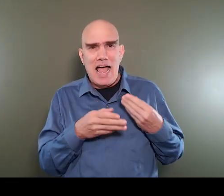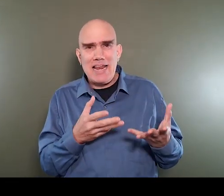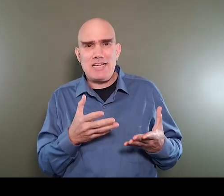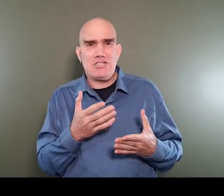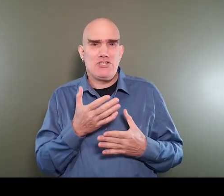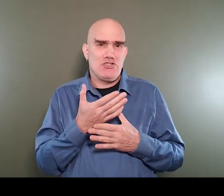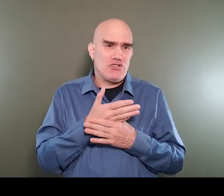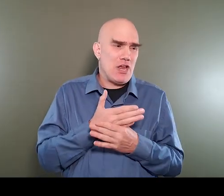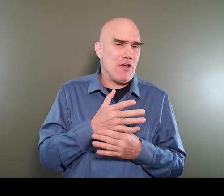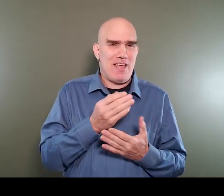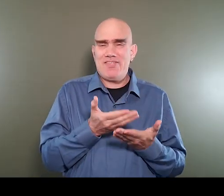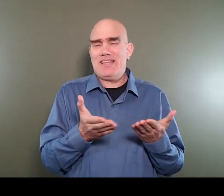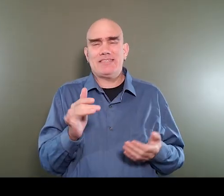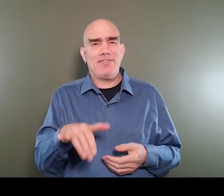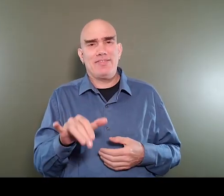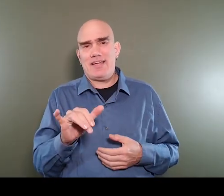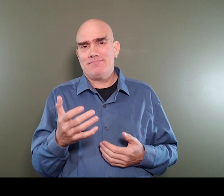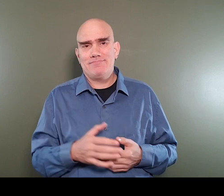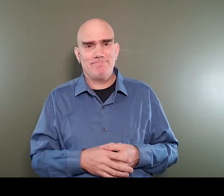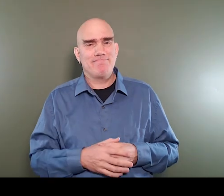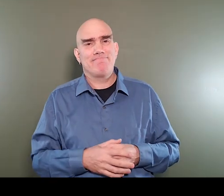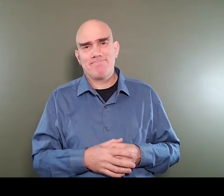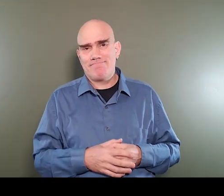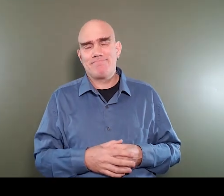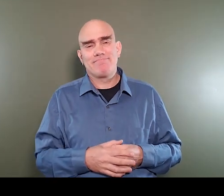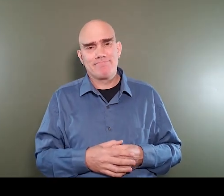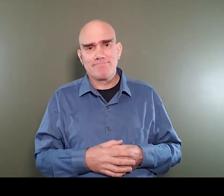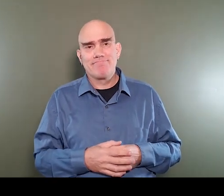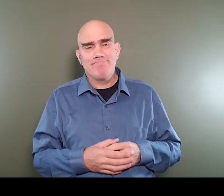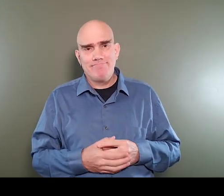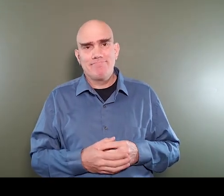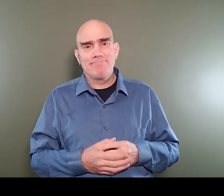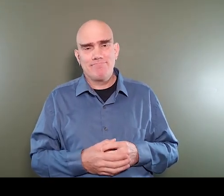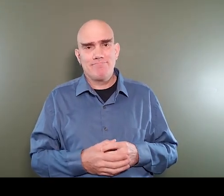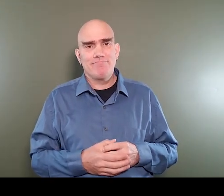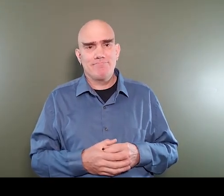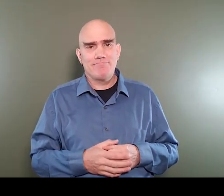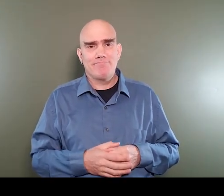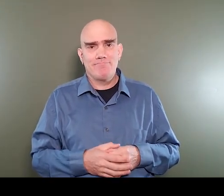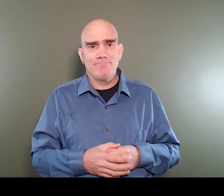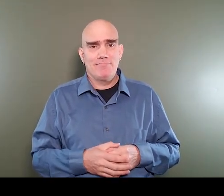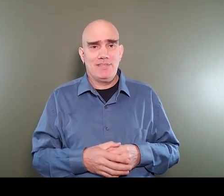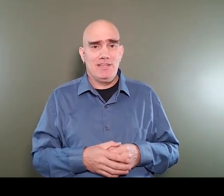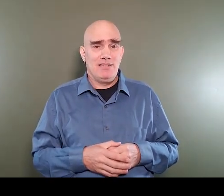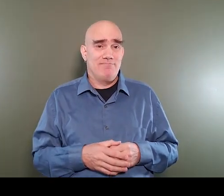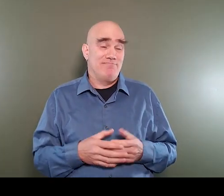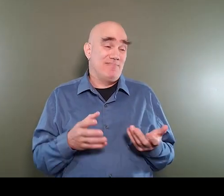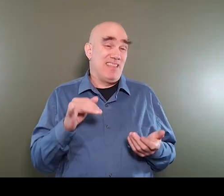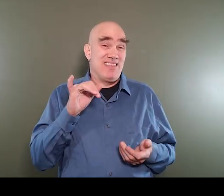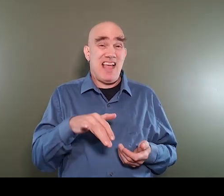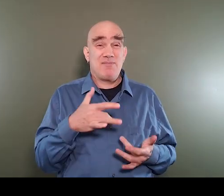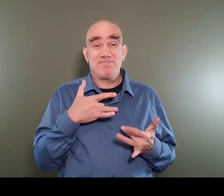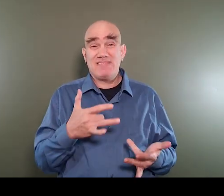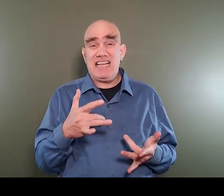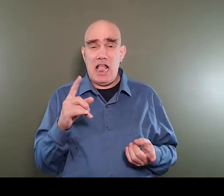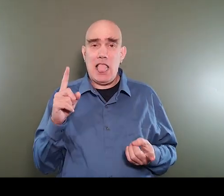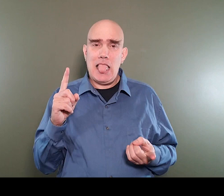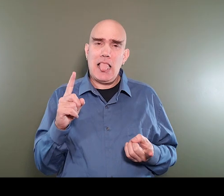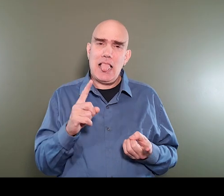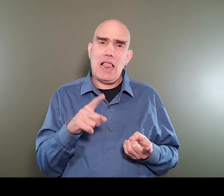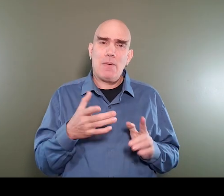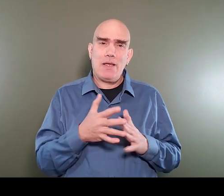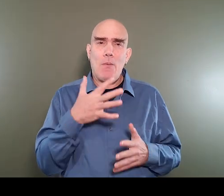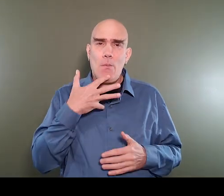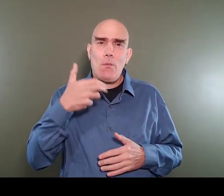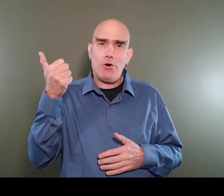open to kindness and sharing and things like that. And that is